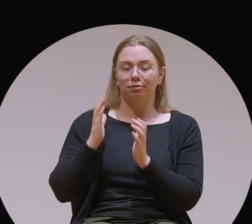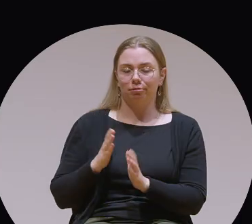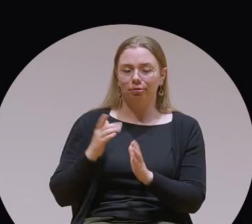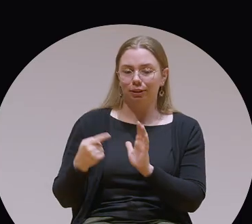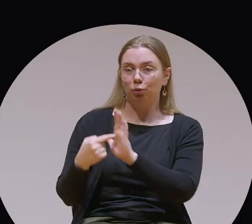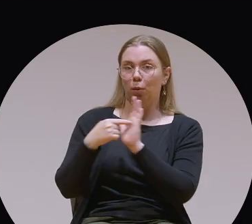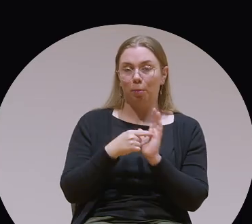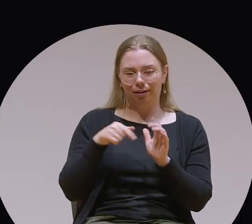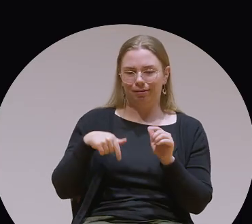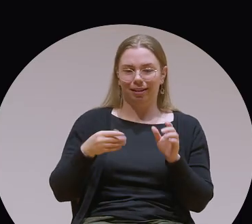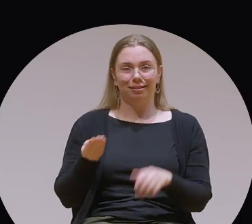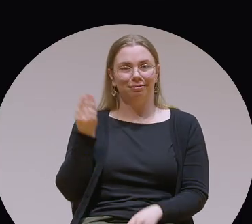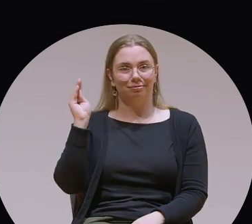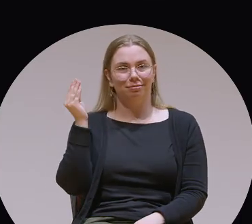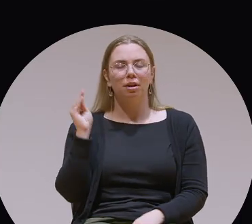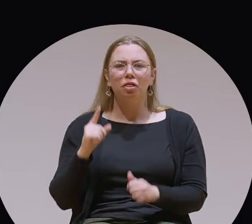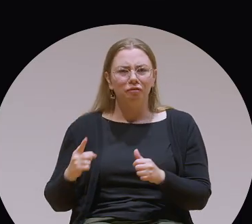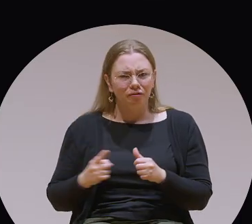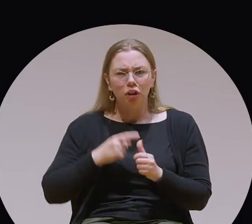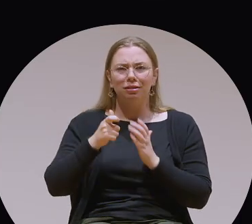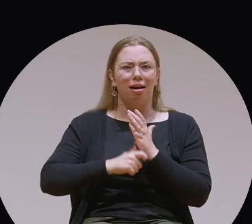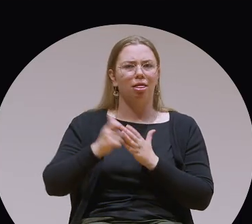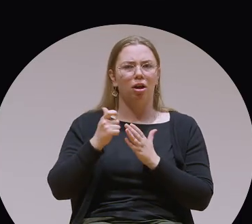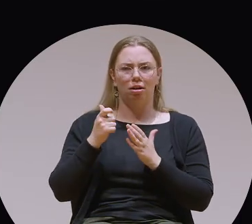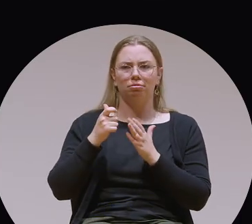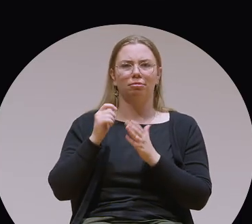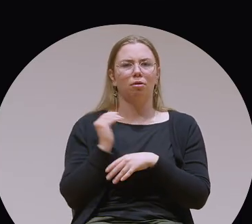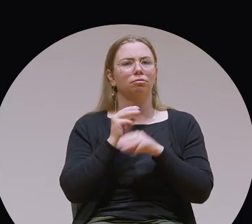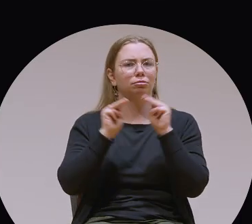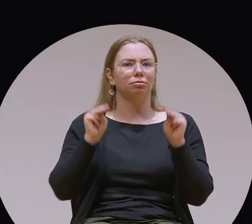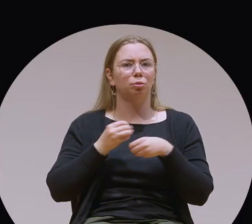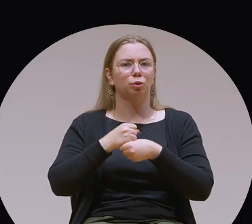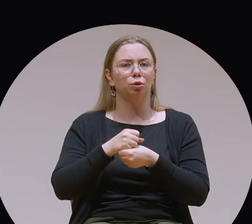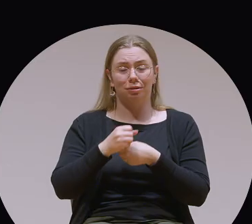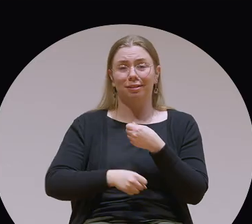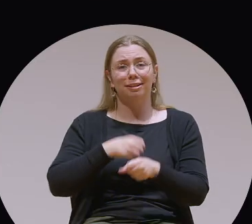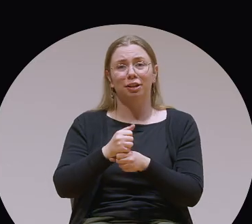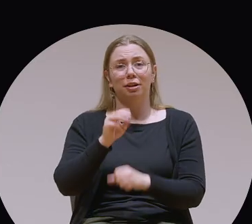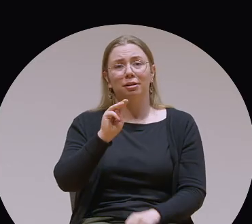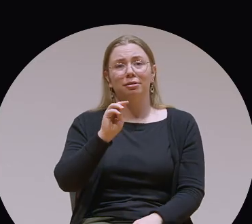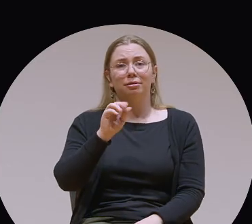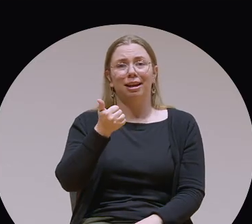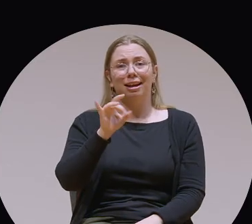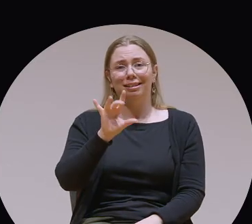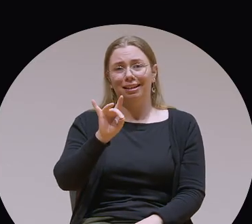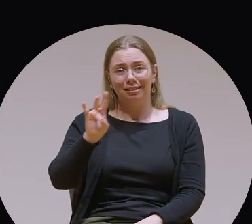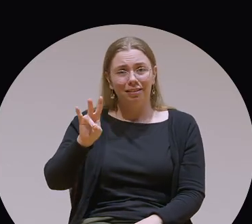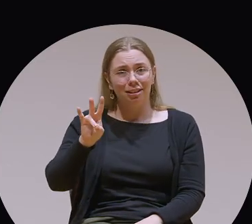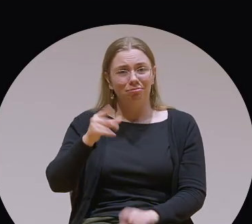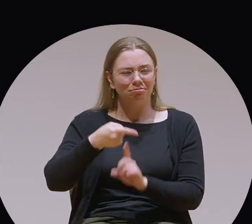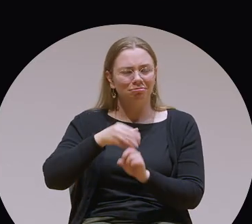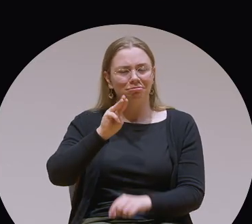ever catalogue produced by the Metropolitan Museum. It was produced in May 1887, and it's the guide